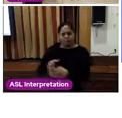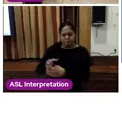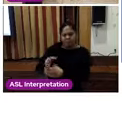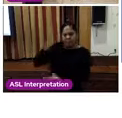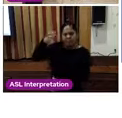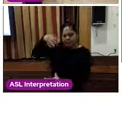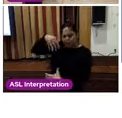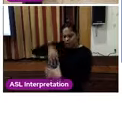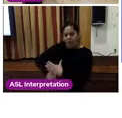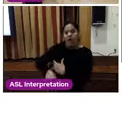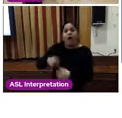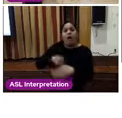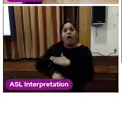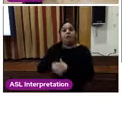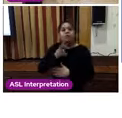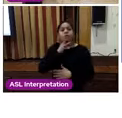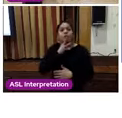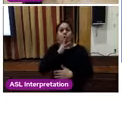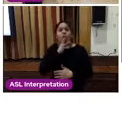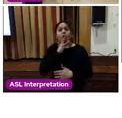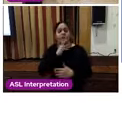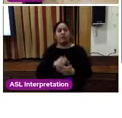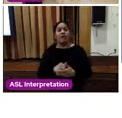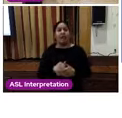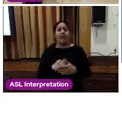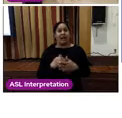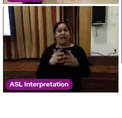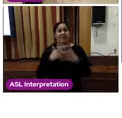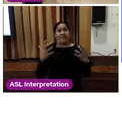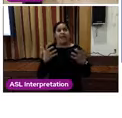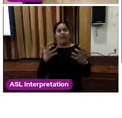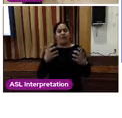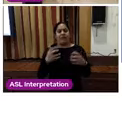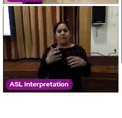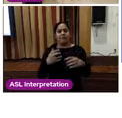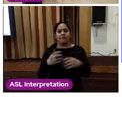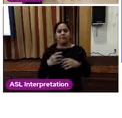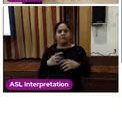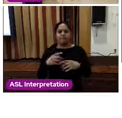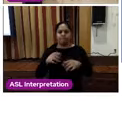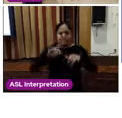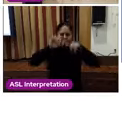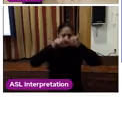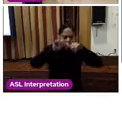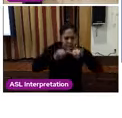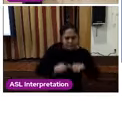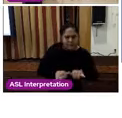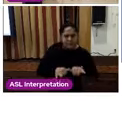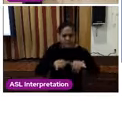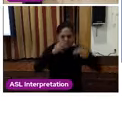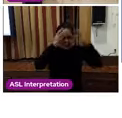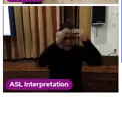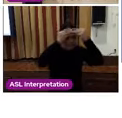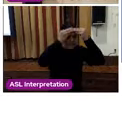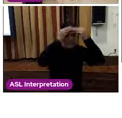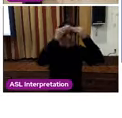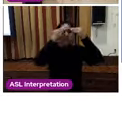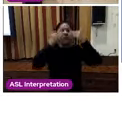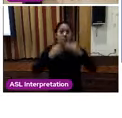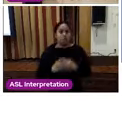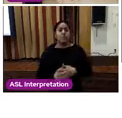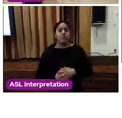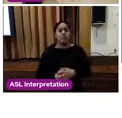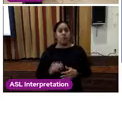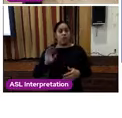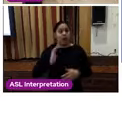that go underwater. That requires a lot of really sophisticated engineering and construction. And so our